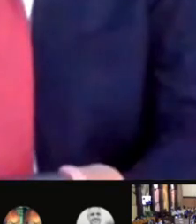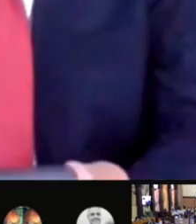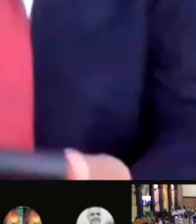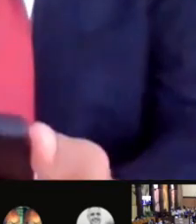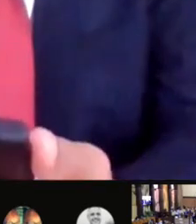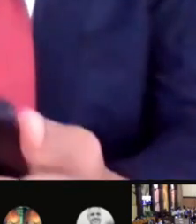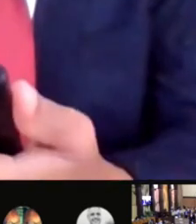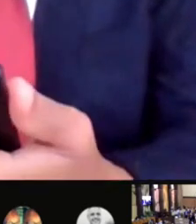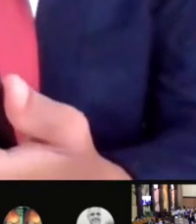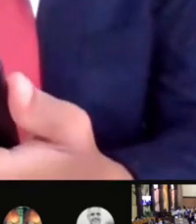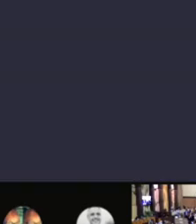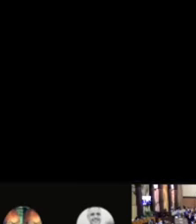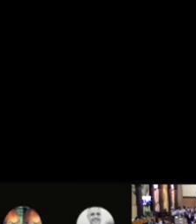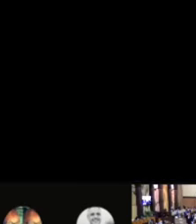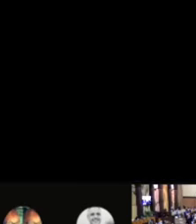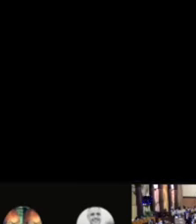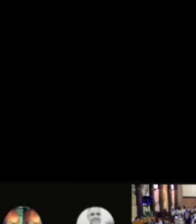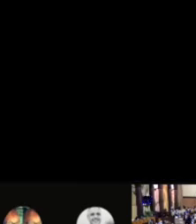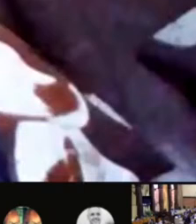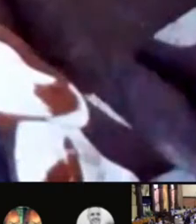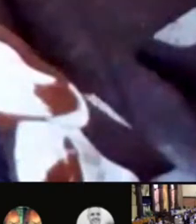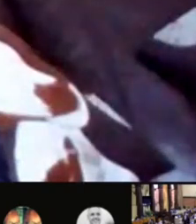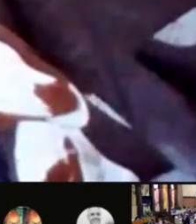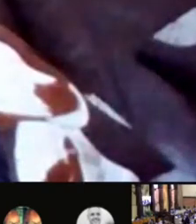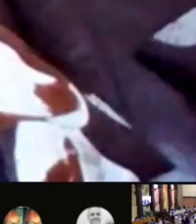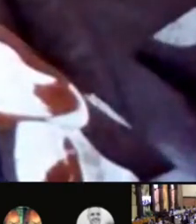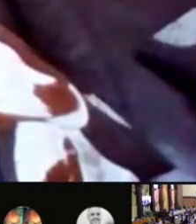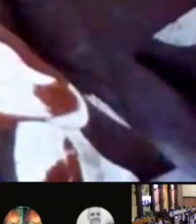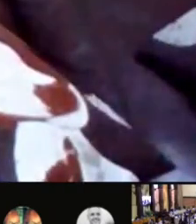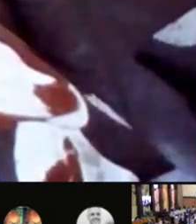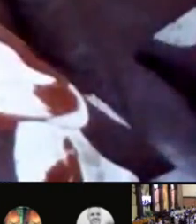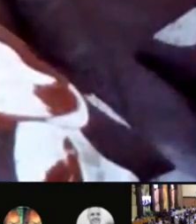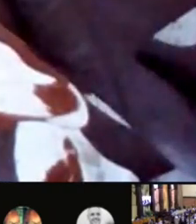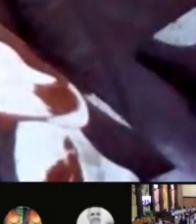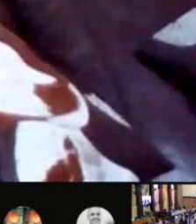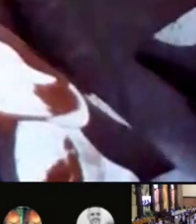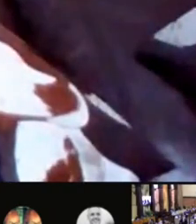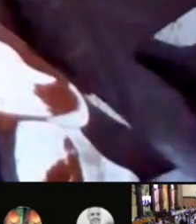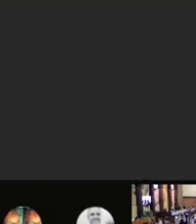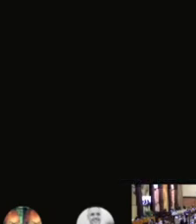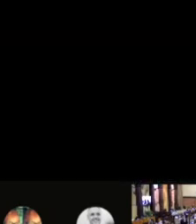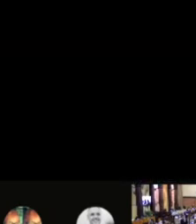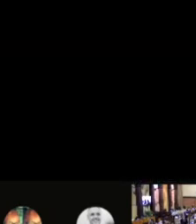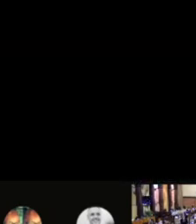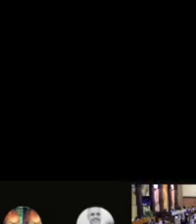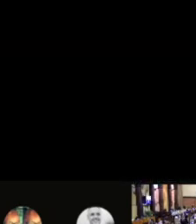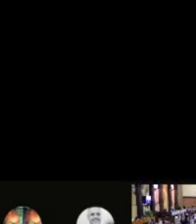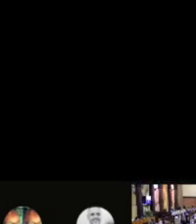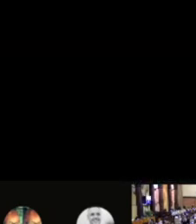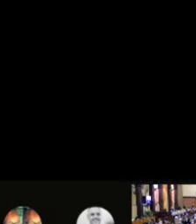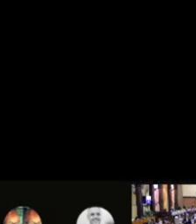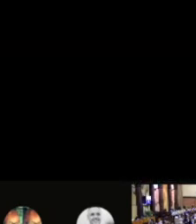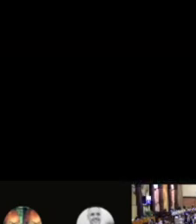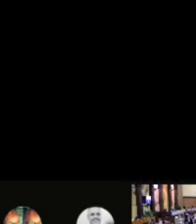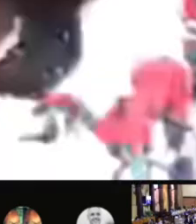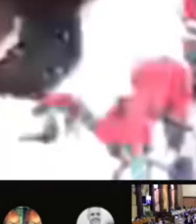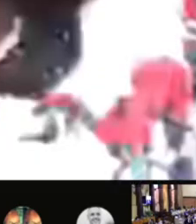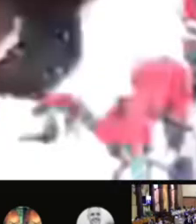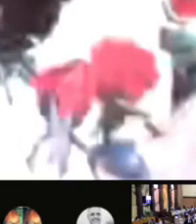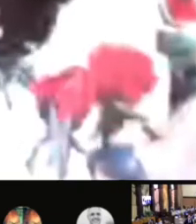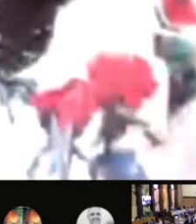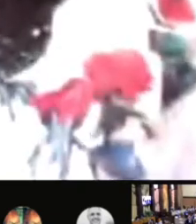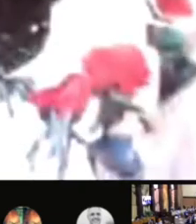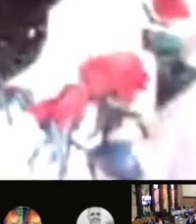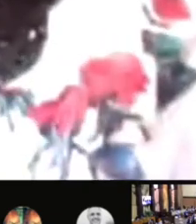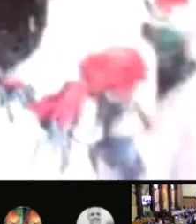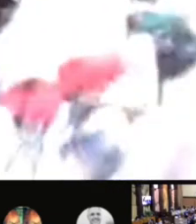All good. You're not wearing pajamas, so we want to see your face. No, I will, but my hair, Corinne, my hair, that I'm trying to fix first.